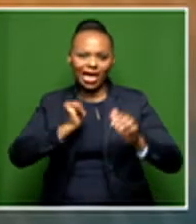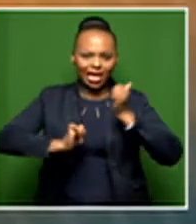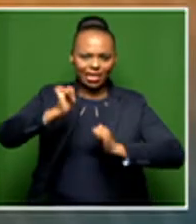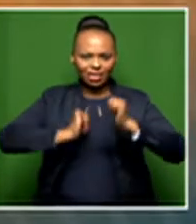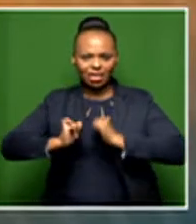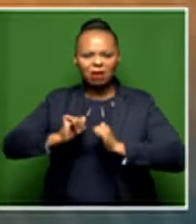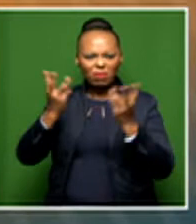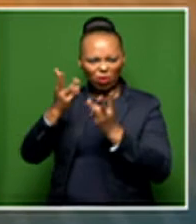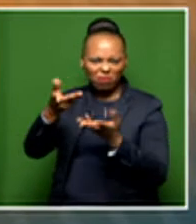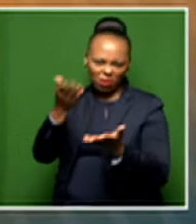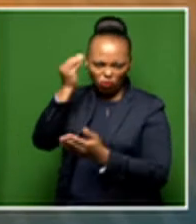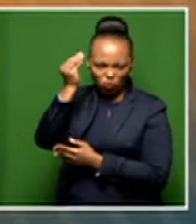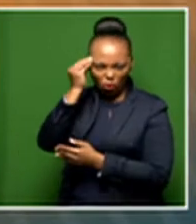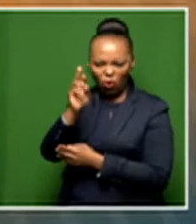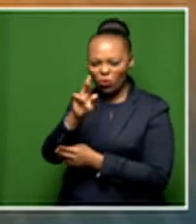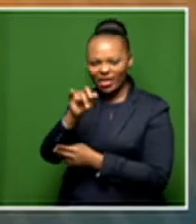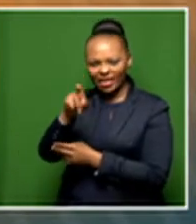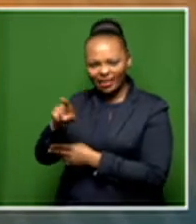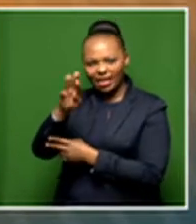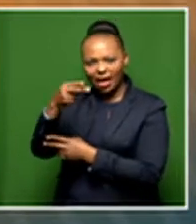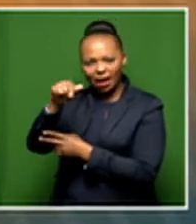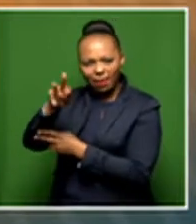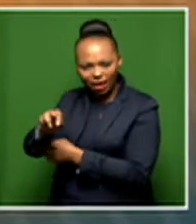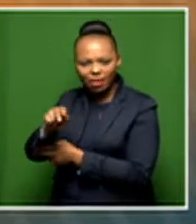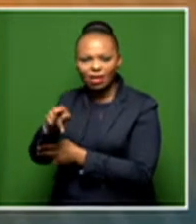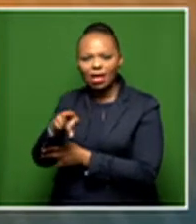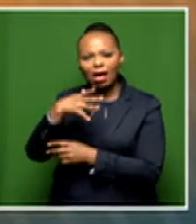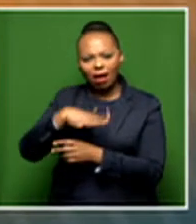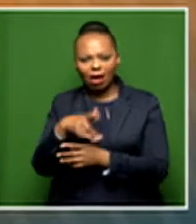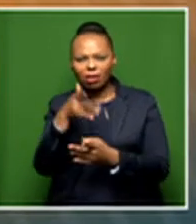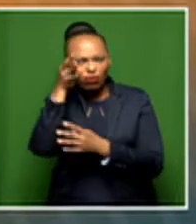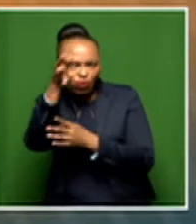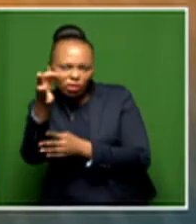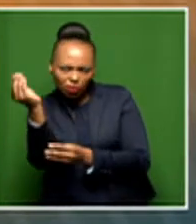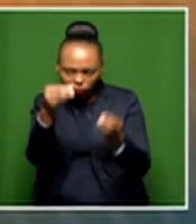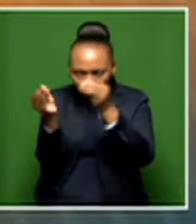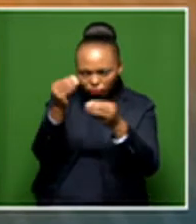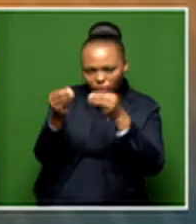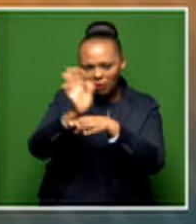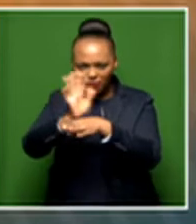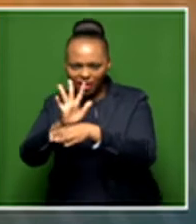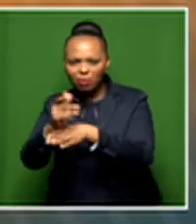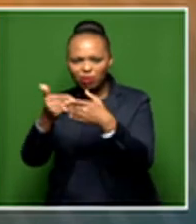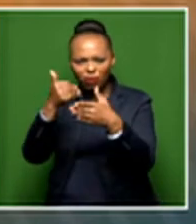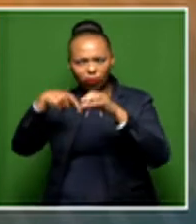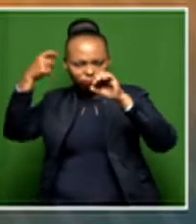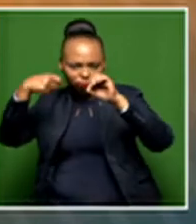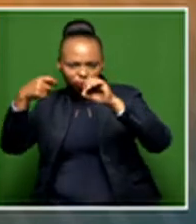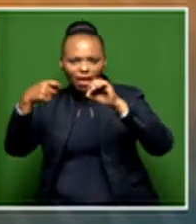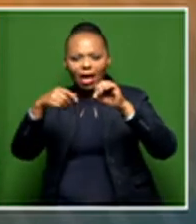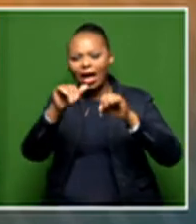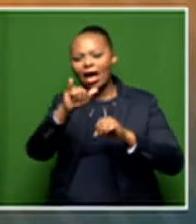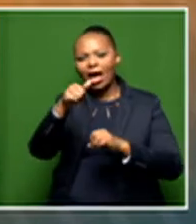Riz Ahmed. And then our final film, taking us into the future, as you will, is that film you mentioned, I Am Greta.